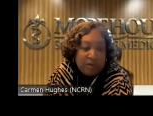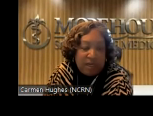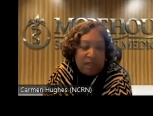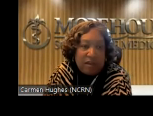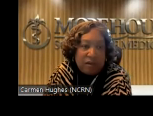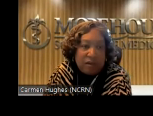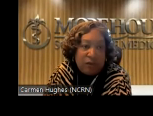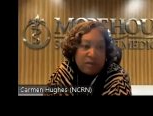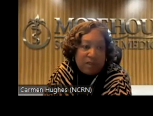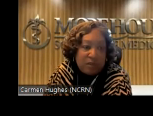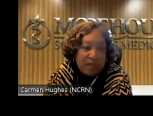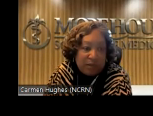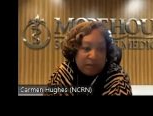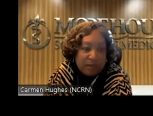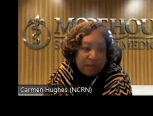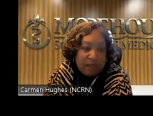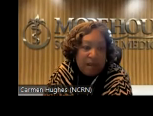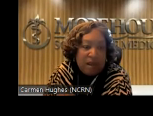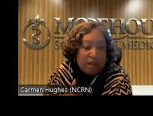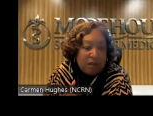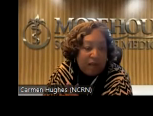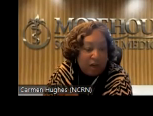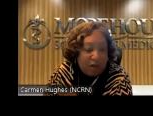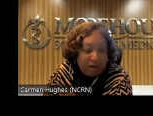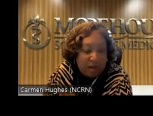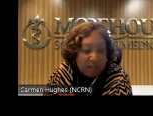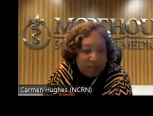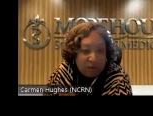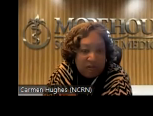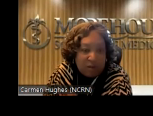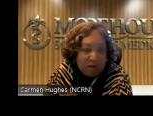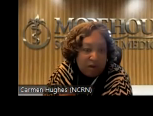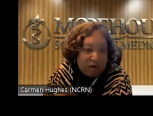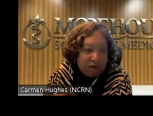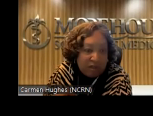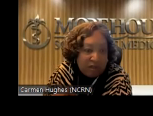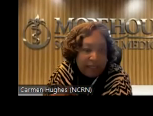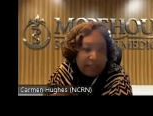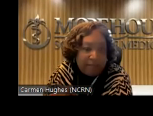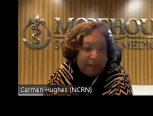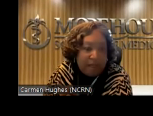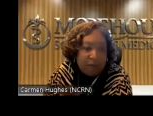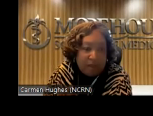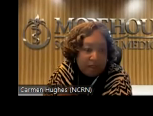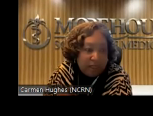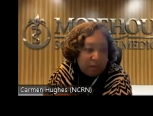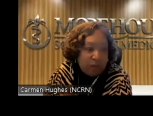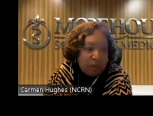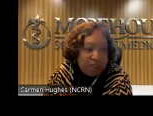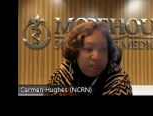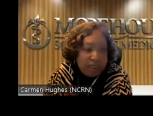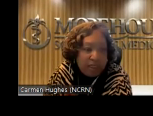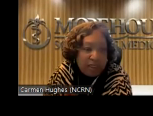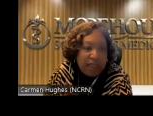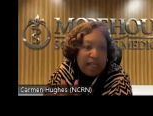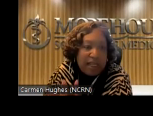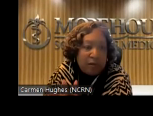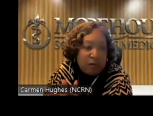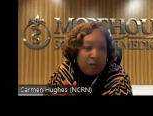you updated in those forms as well. So I know our time is short. I won't go on. I really, again, appreciate